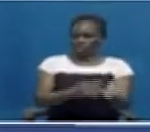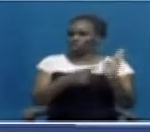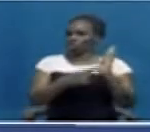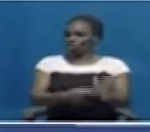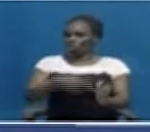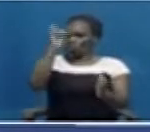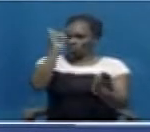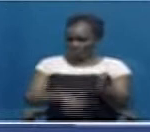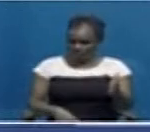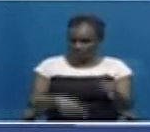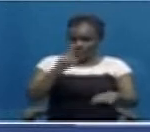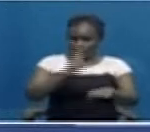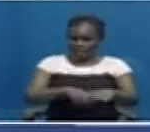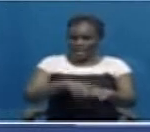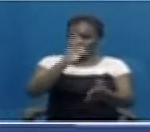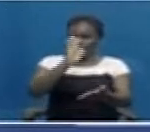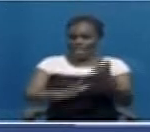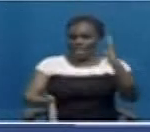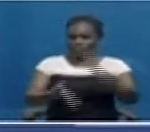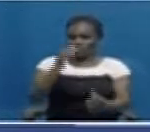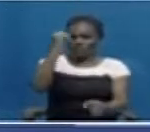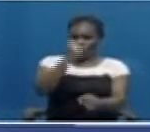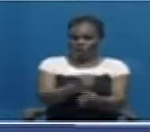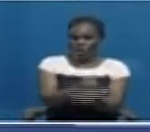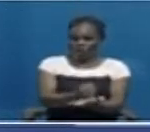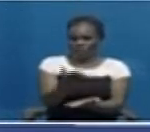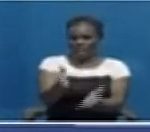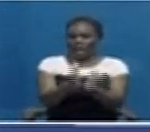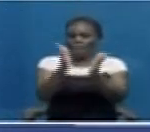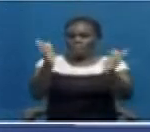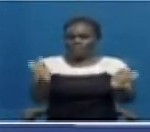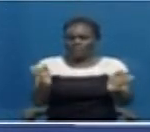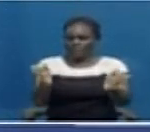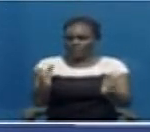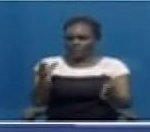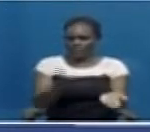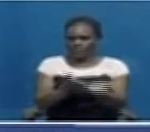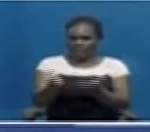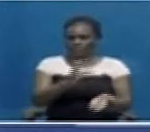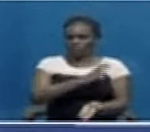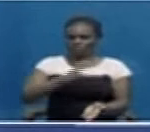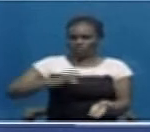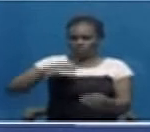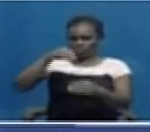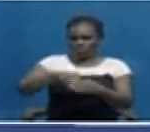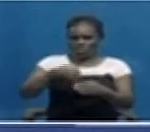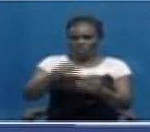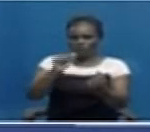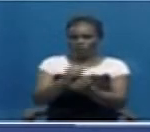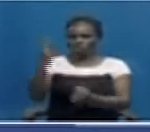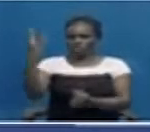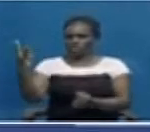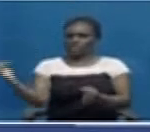that wherever a vacancy arises in the membership of the commission, the Public Service Commission shall, within 14 days after the